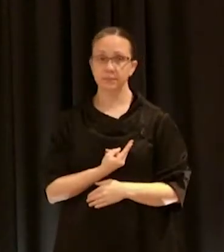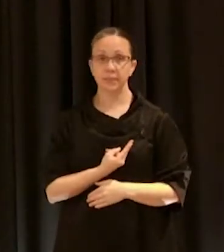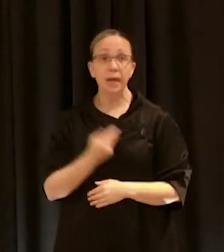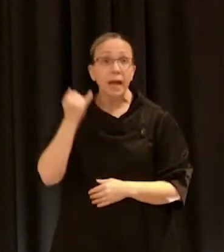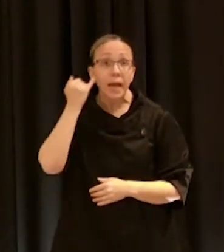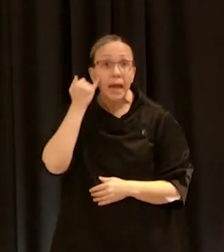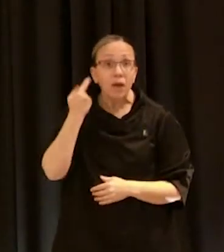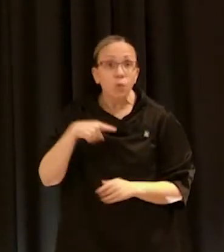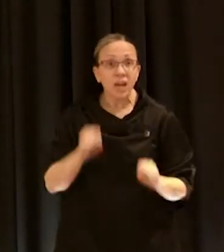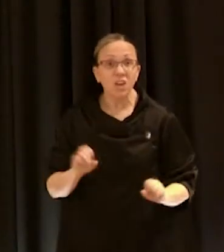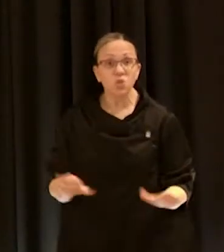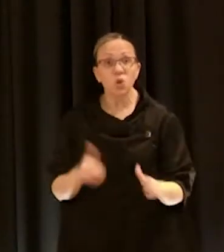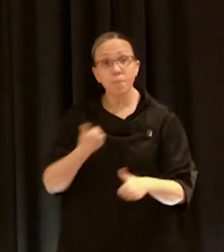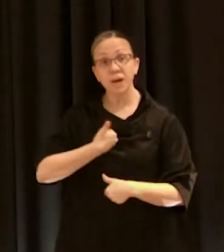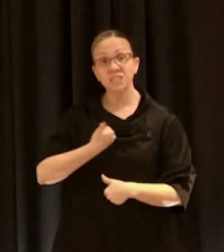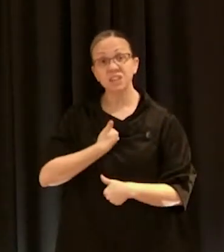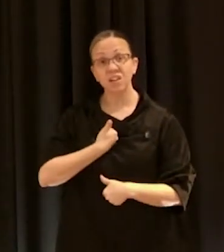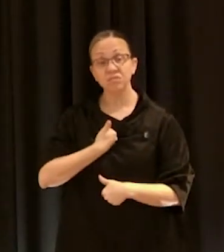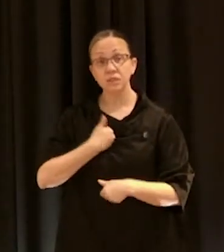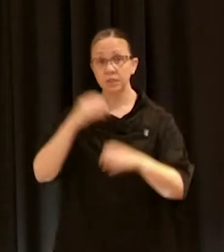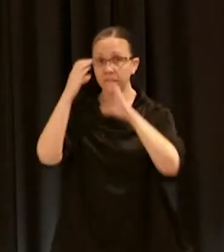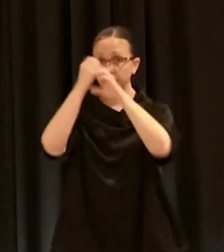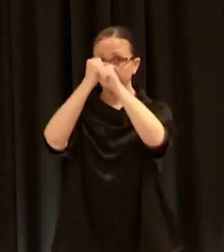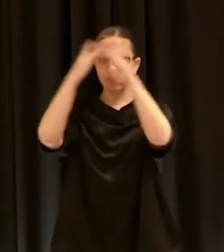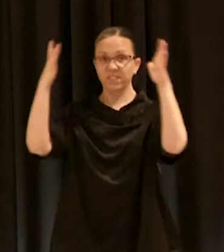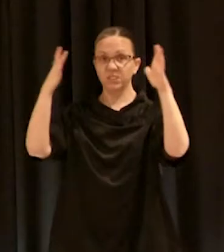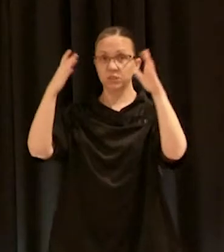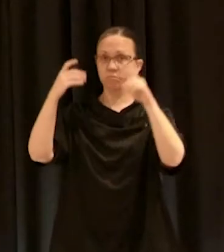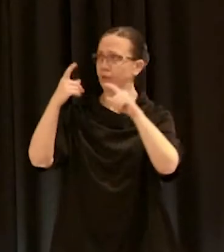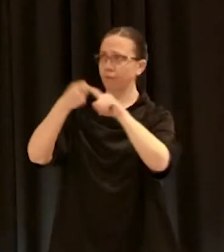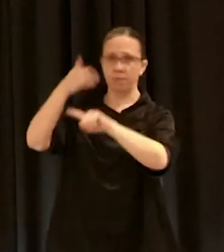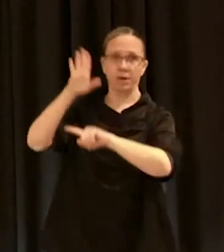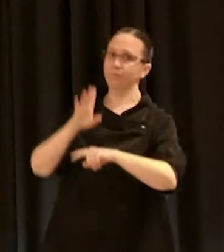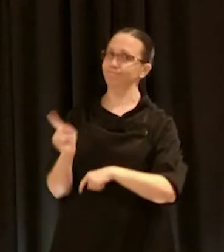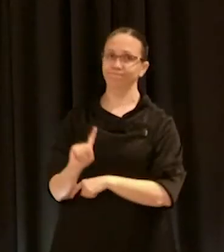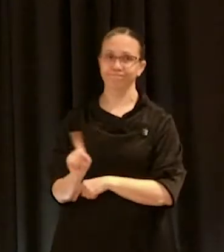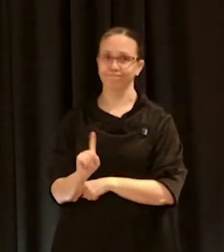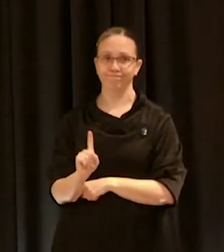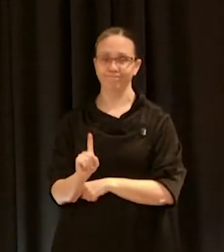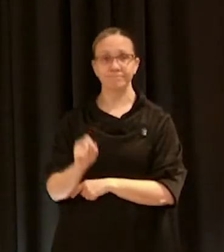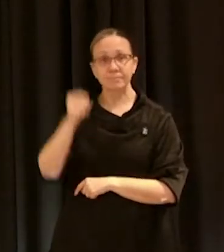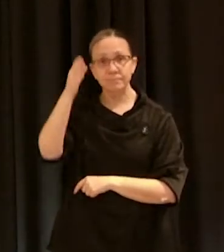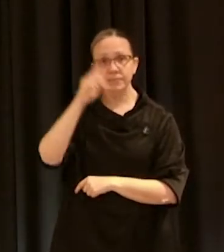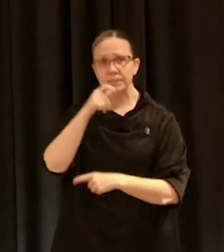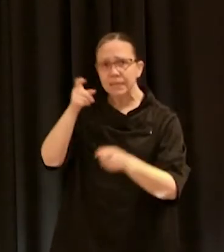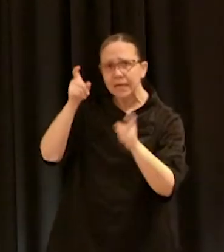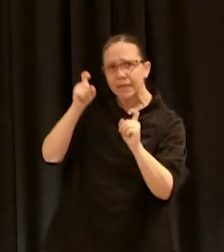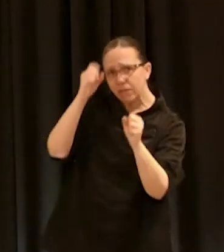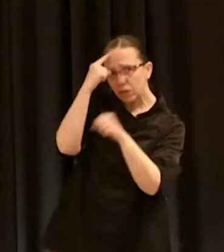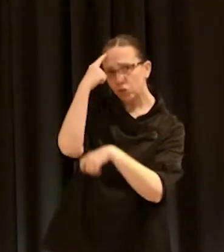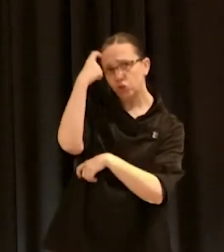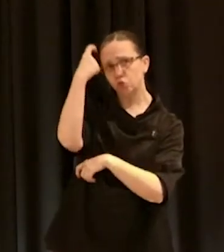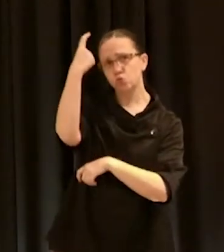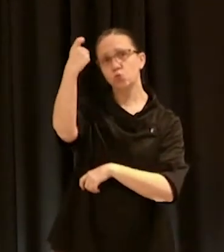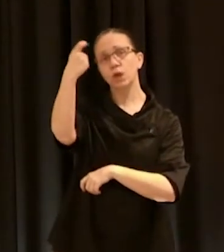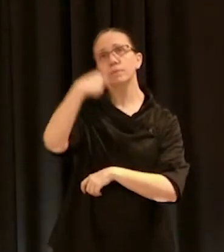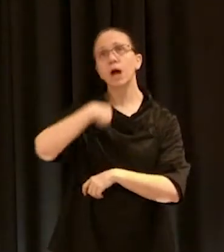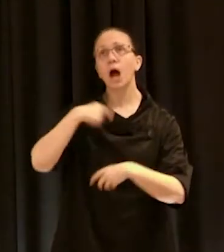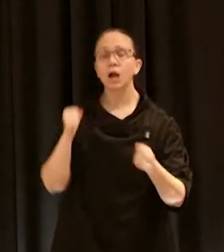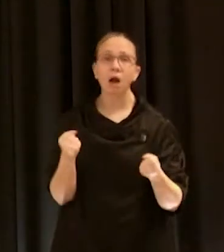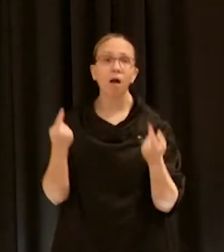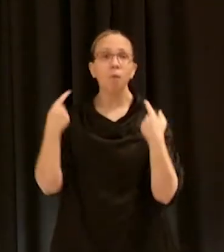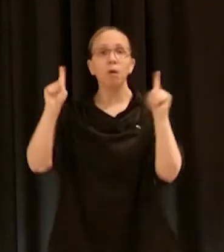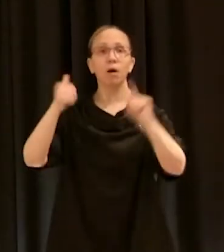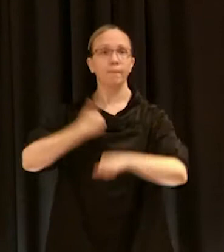because if we can do it, then the vision is not of God. God does not give dreams that we are capable